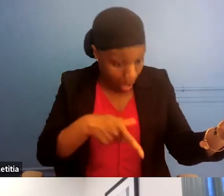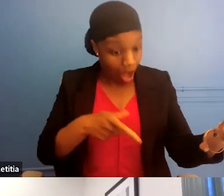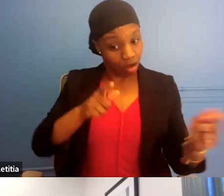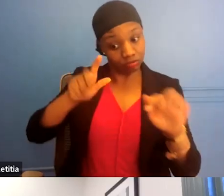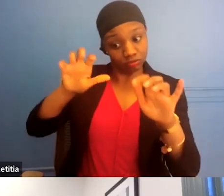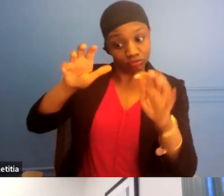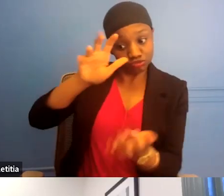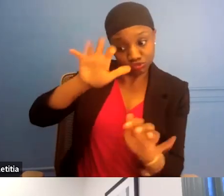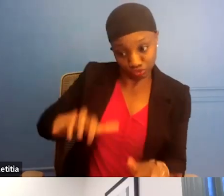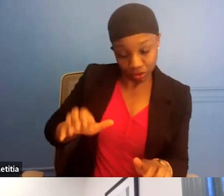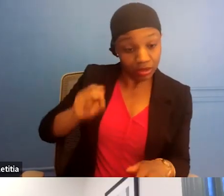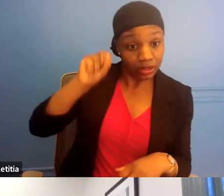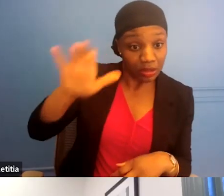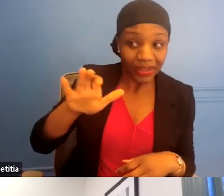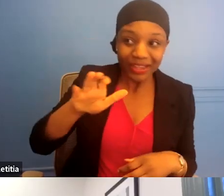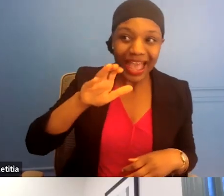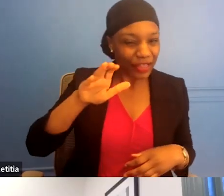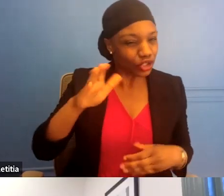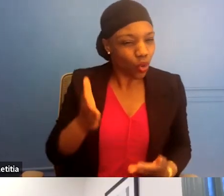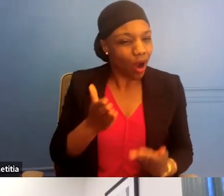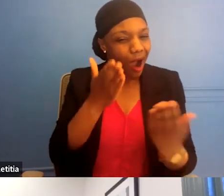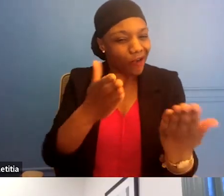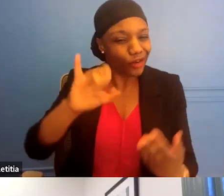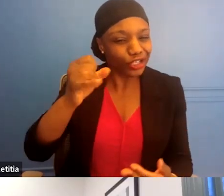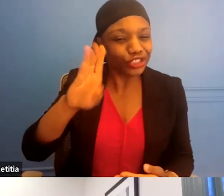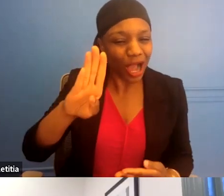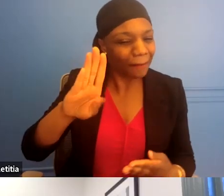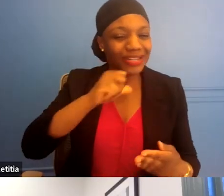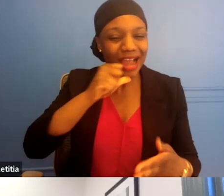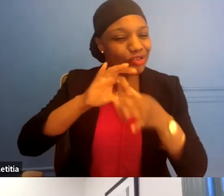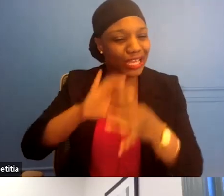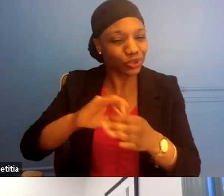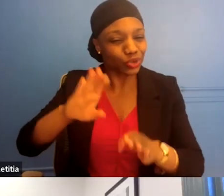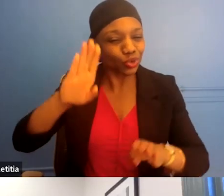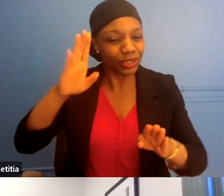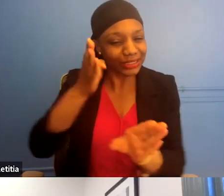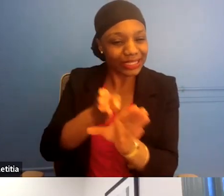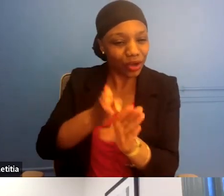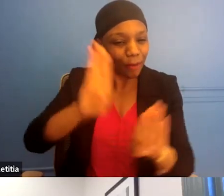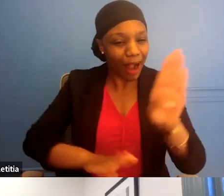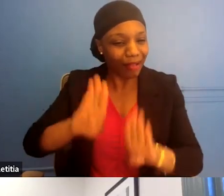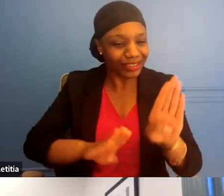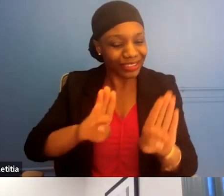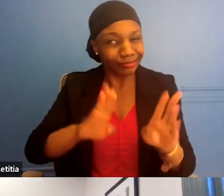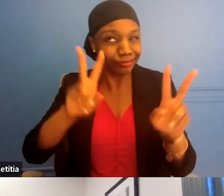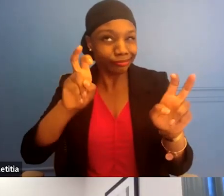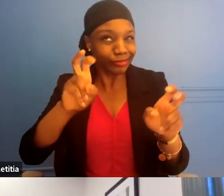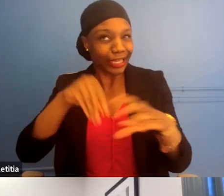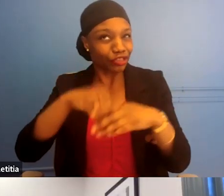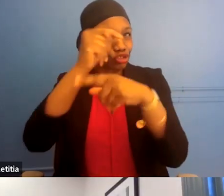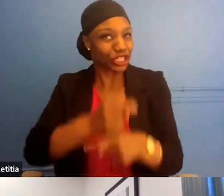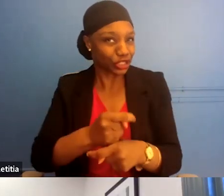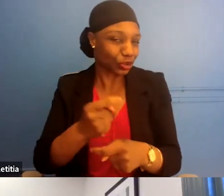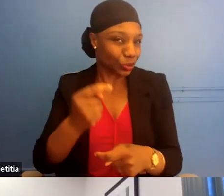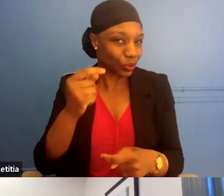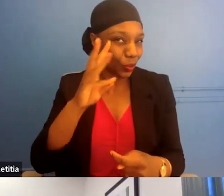offered this job that really doesn't have much to do with psychobiology in the traditional sense. But if you think